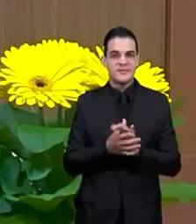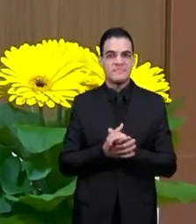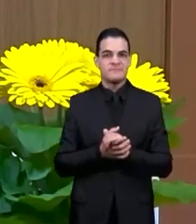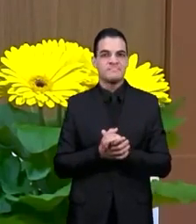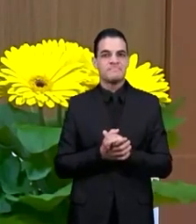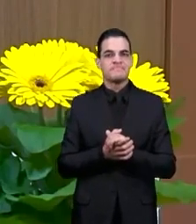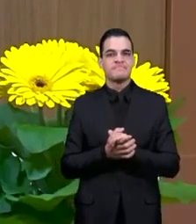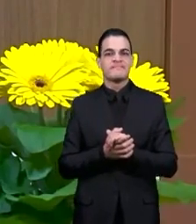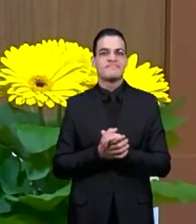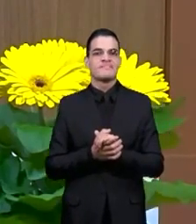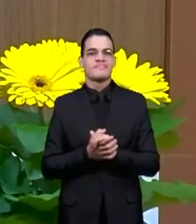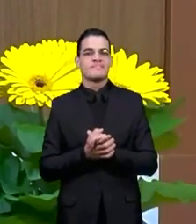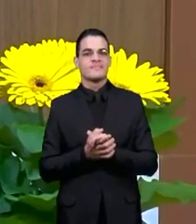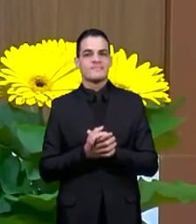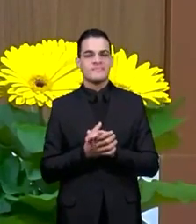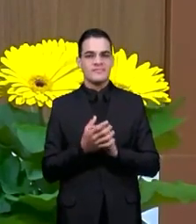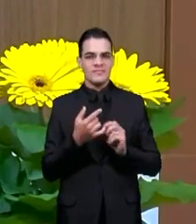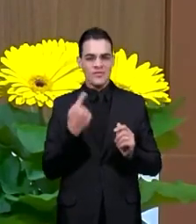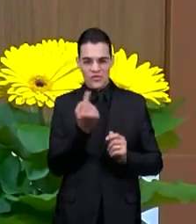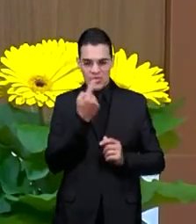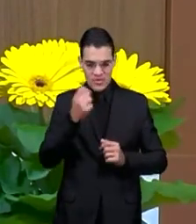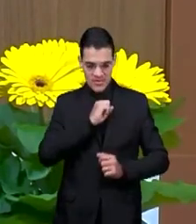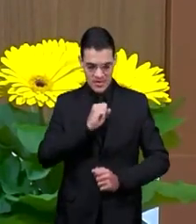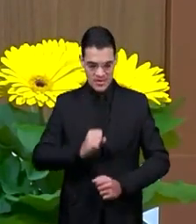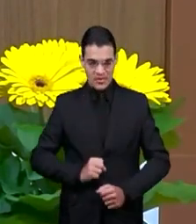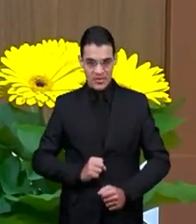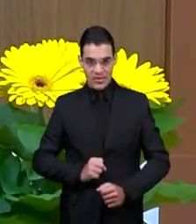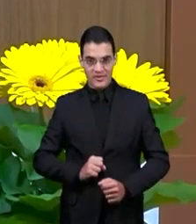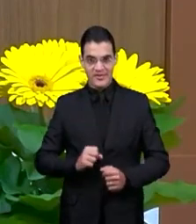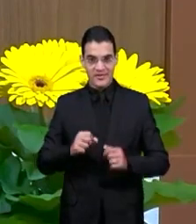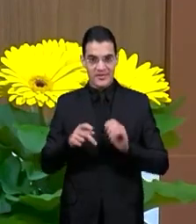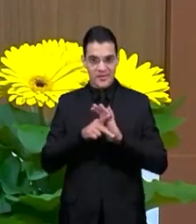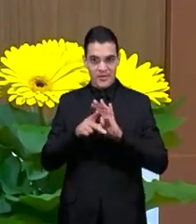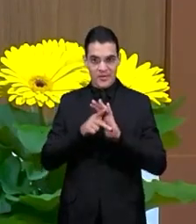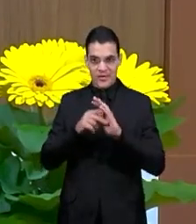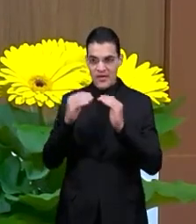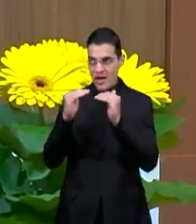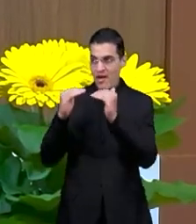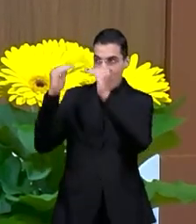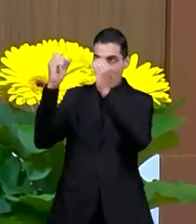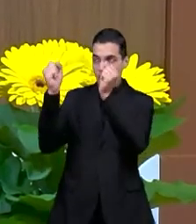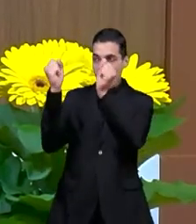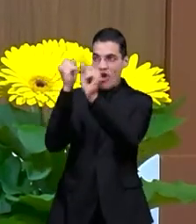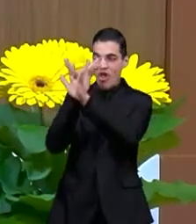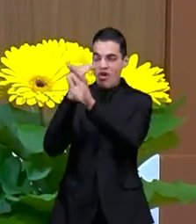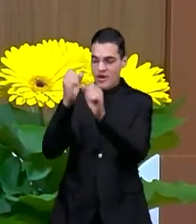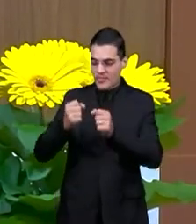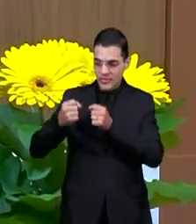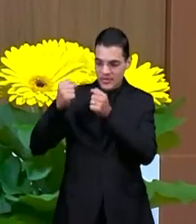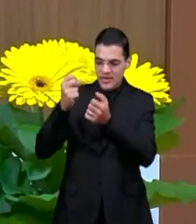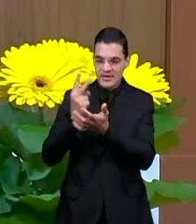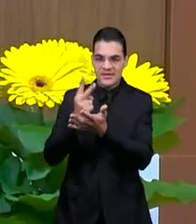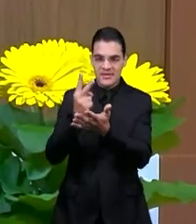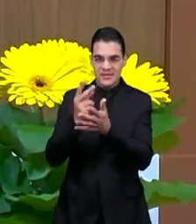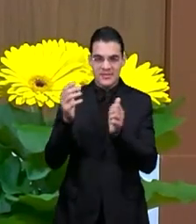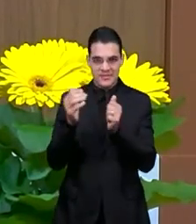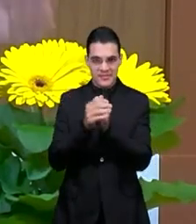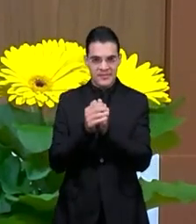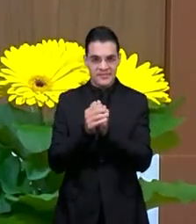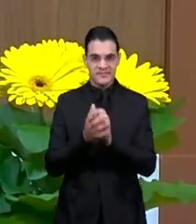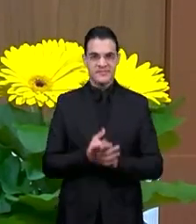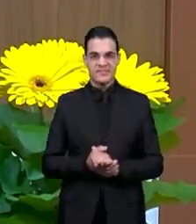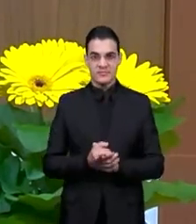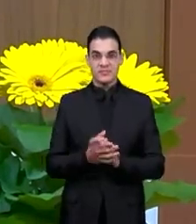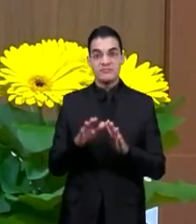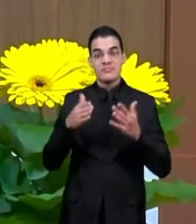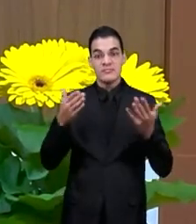and Father. To him be the glory and dominion forever and ever. Amen. So Jesus made us kings and